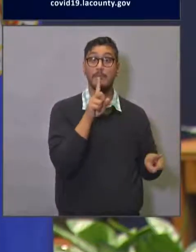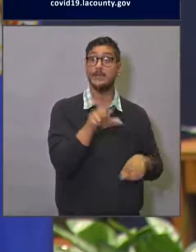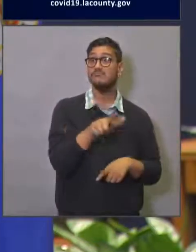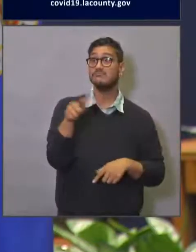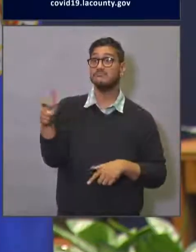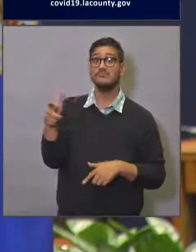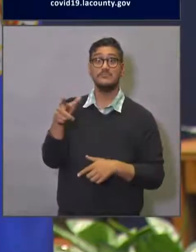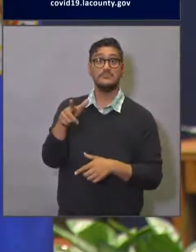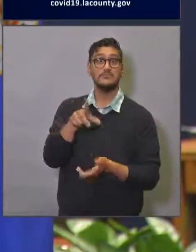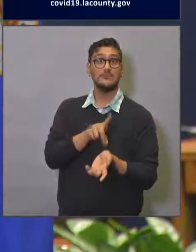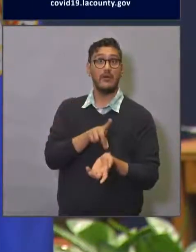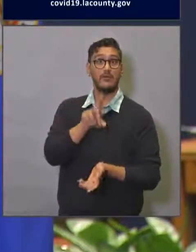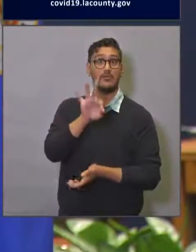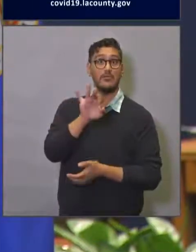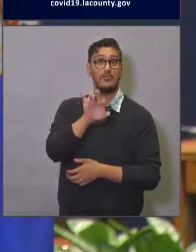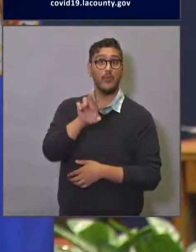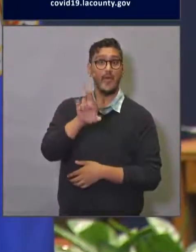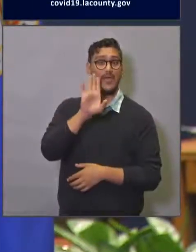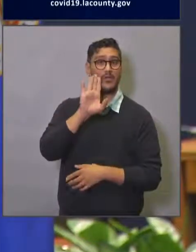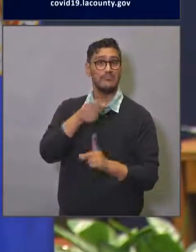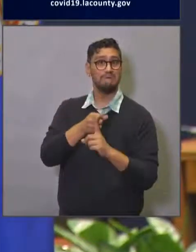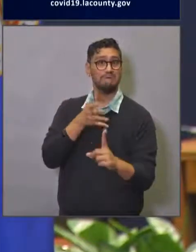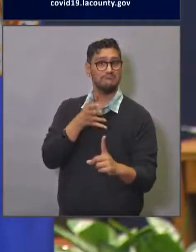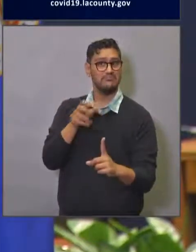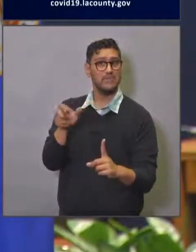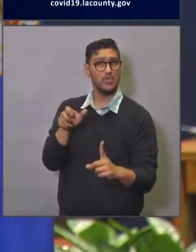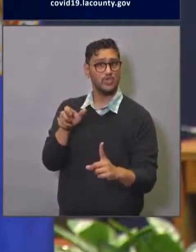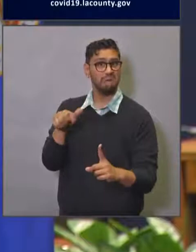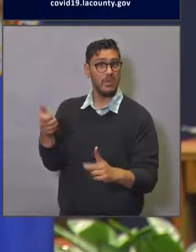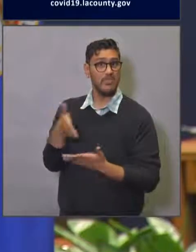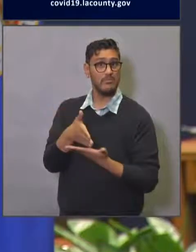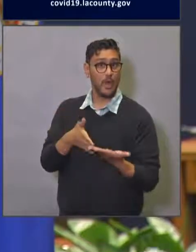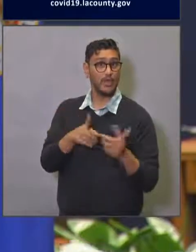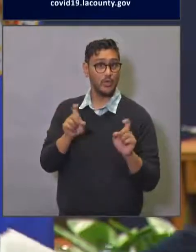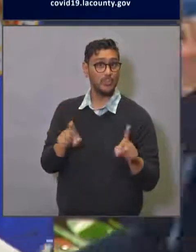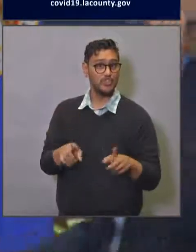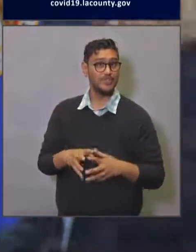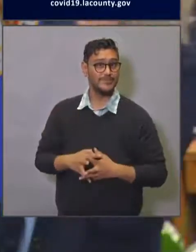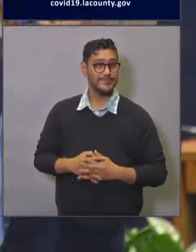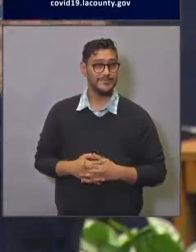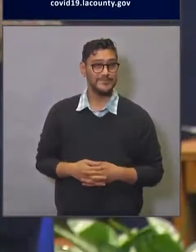talk more about the other part. Sure.